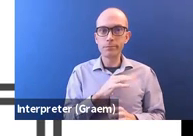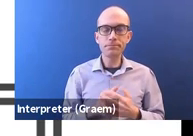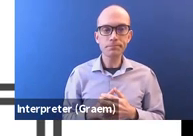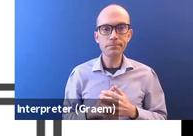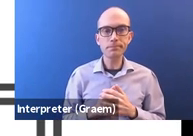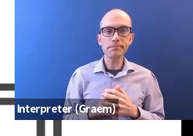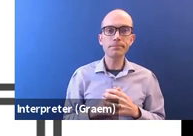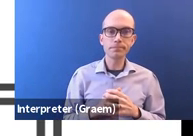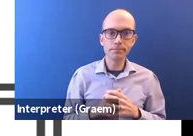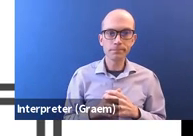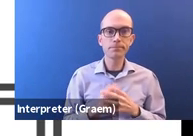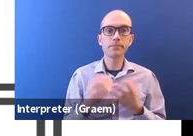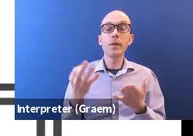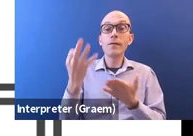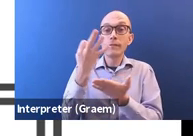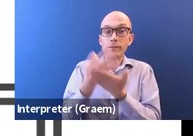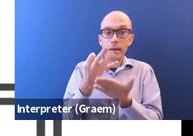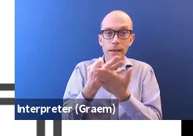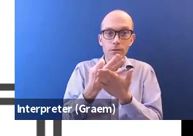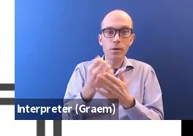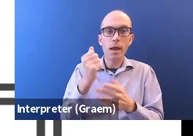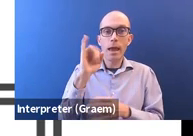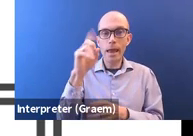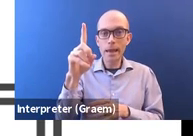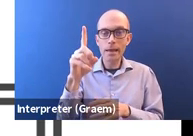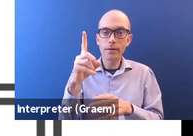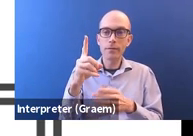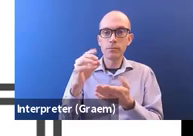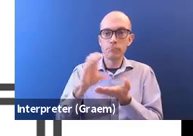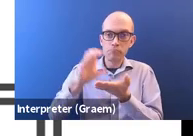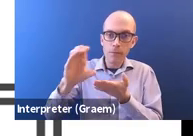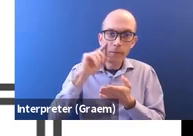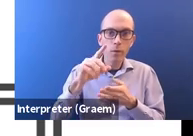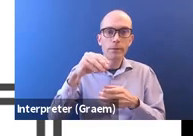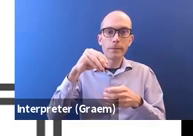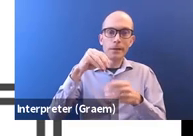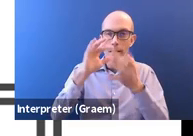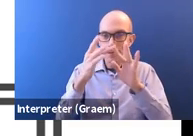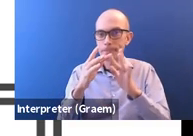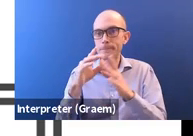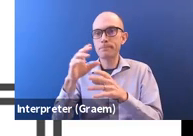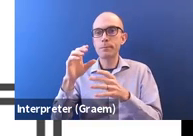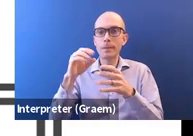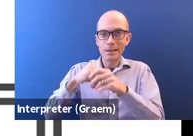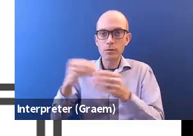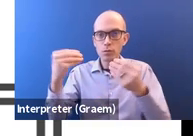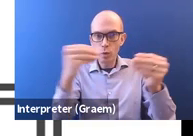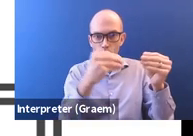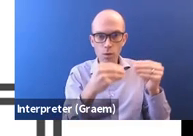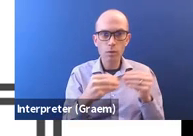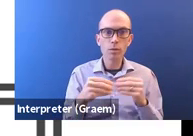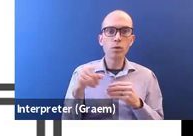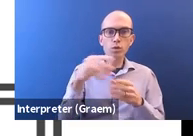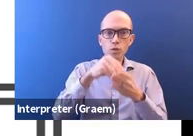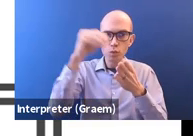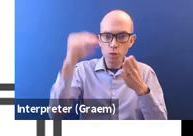Financial aid use for in-store and online. If you're a financial aid student with EOPS or CalWORKS or Reading Beyond, whatever it may be,